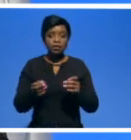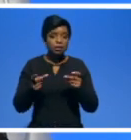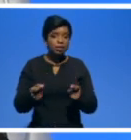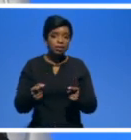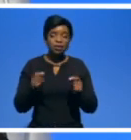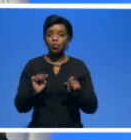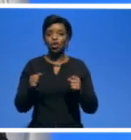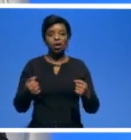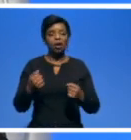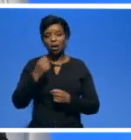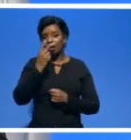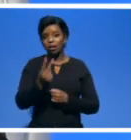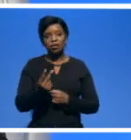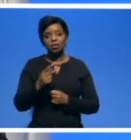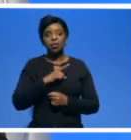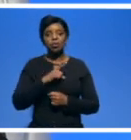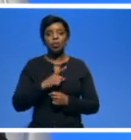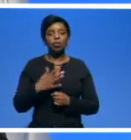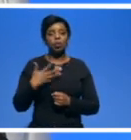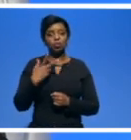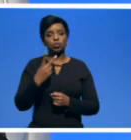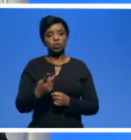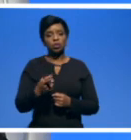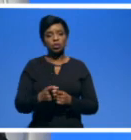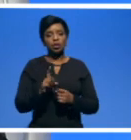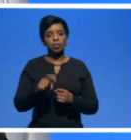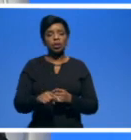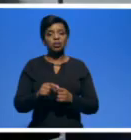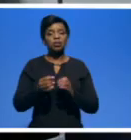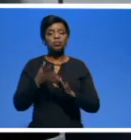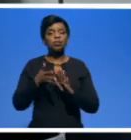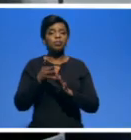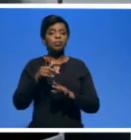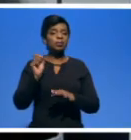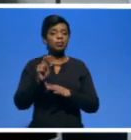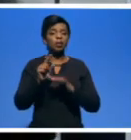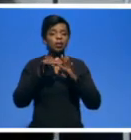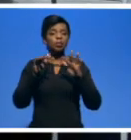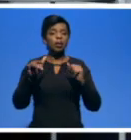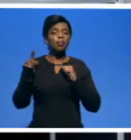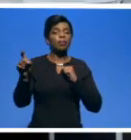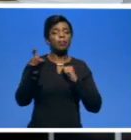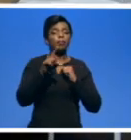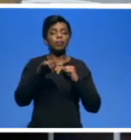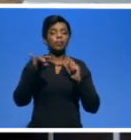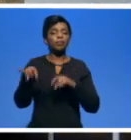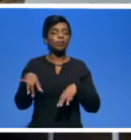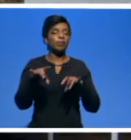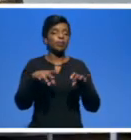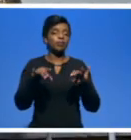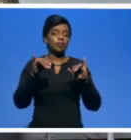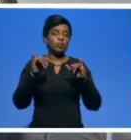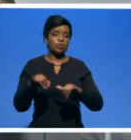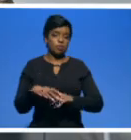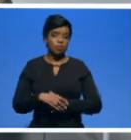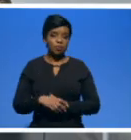that is far-reaching across the country to the margins of the society, like you mentioned. And ko batho ba ba sokolang thata. Yes, yes,